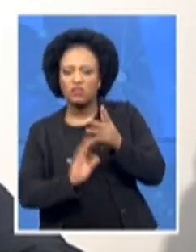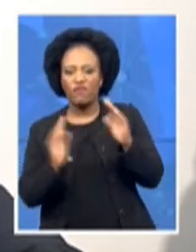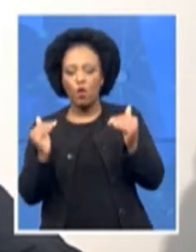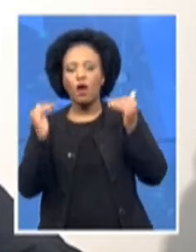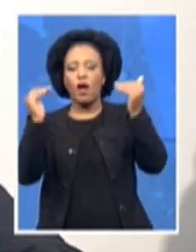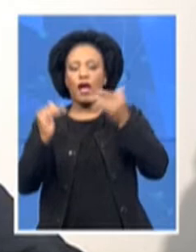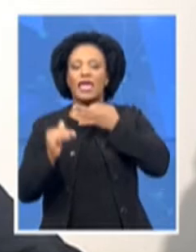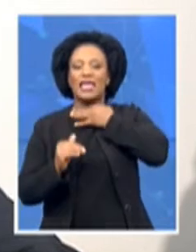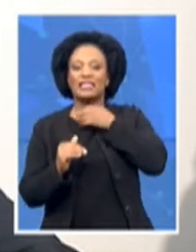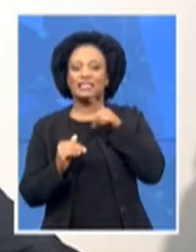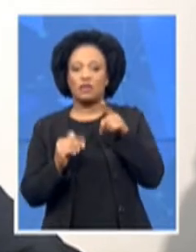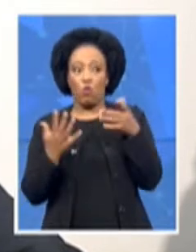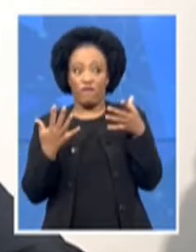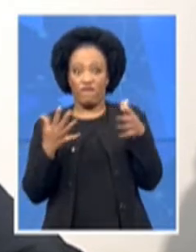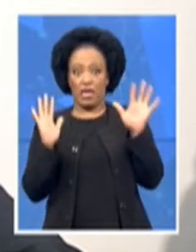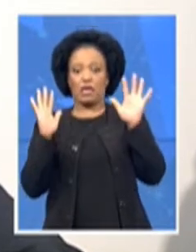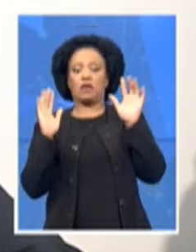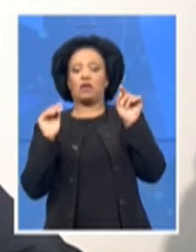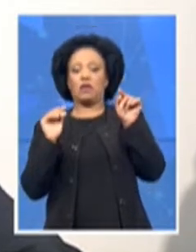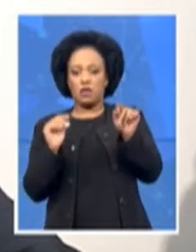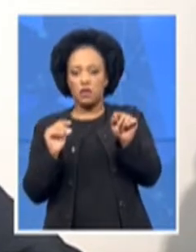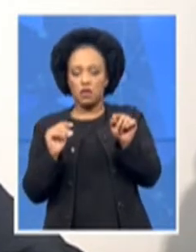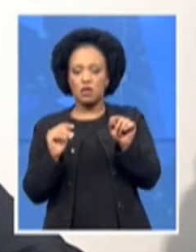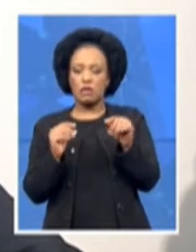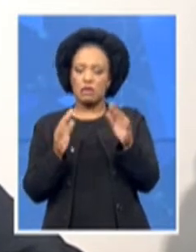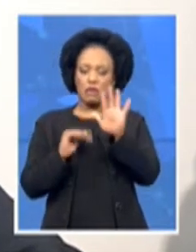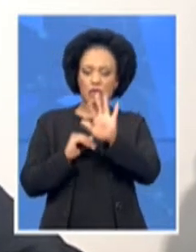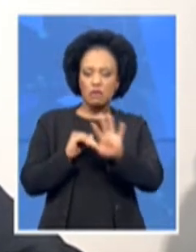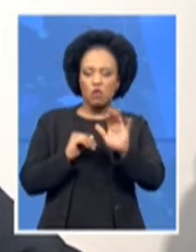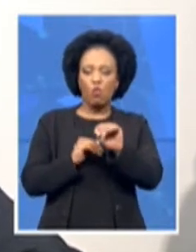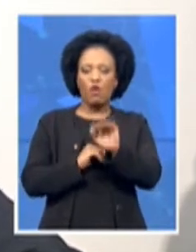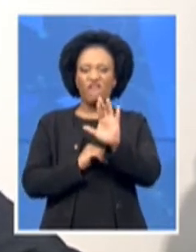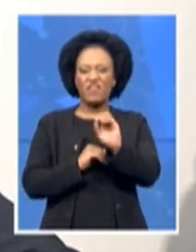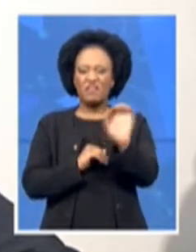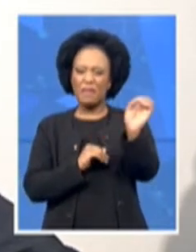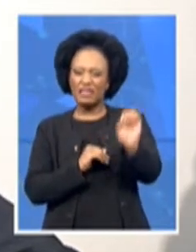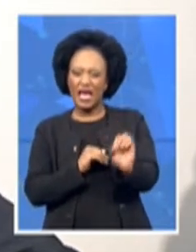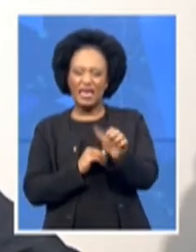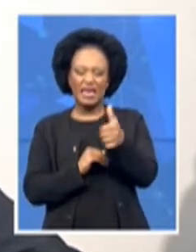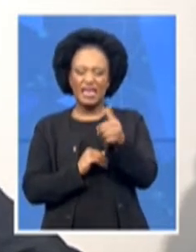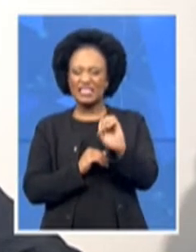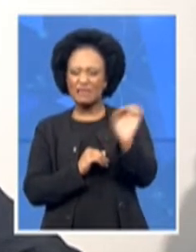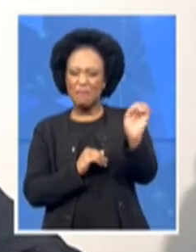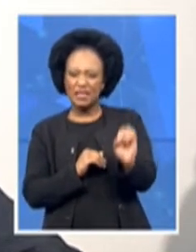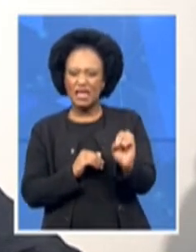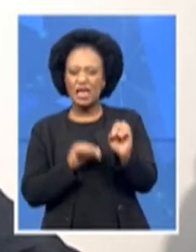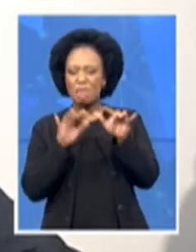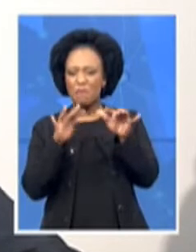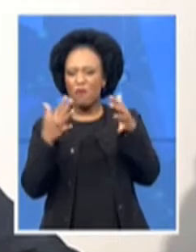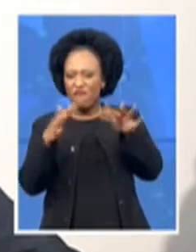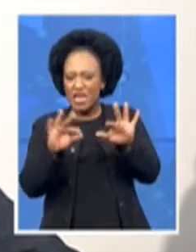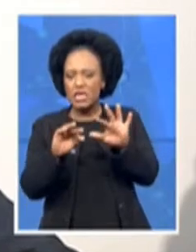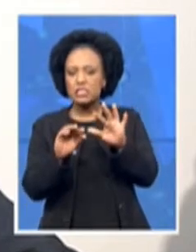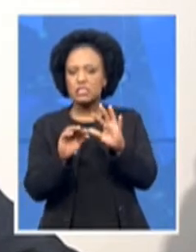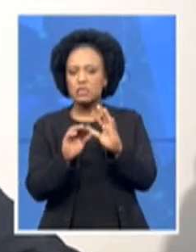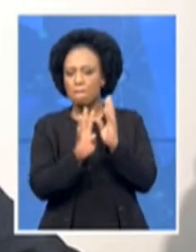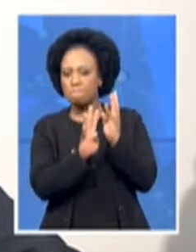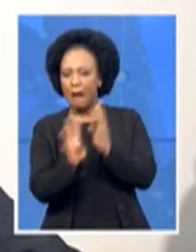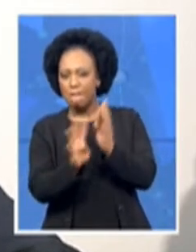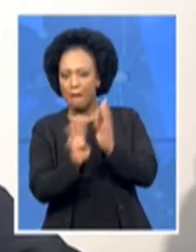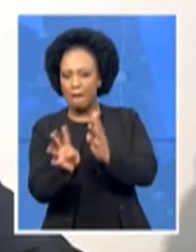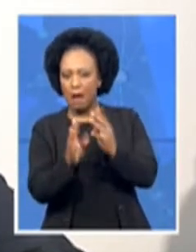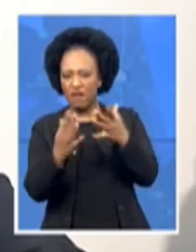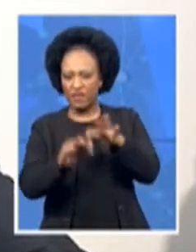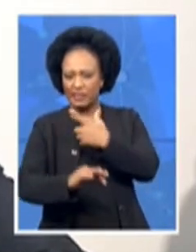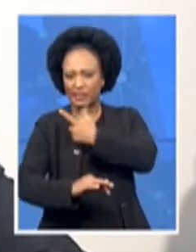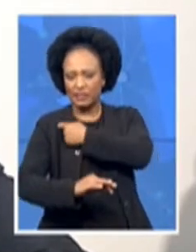reach, hopefully 50%, 60% of the high risk, we're hoping that somewhere by the end of October, by the